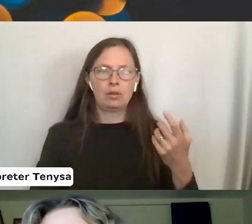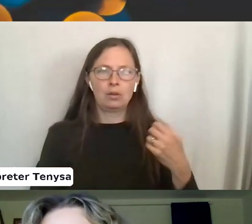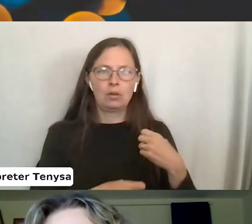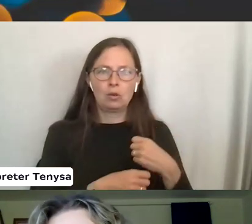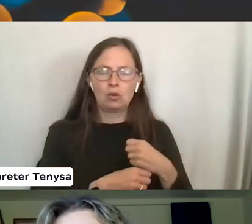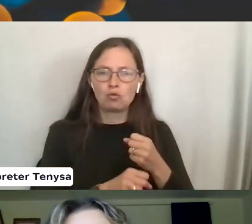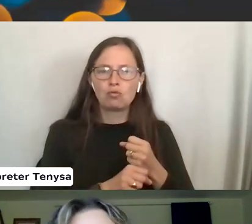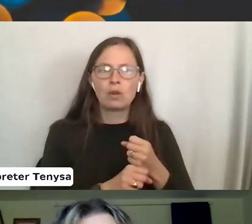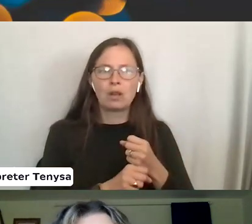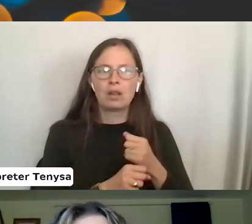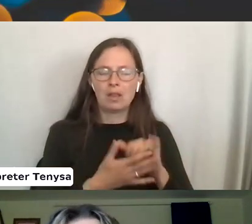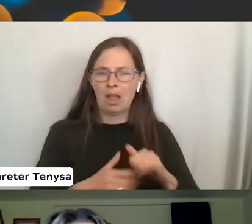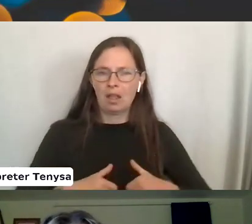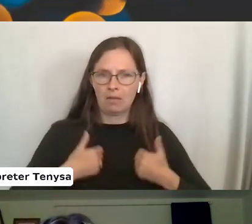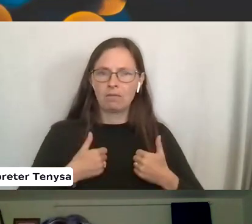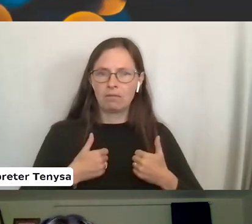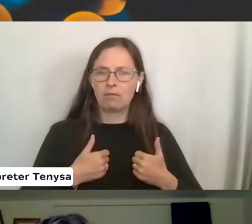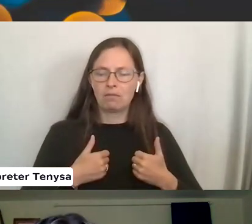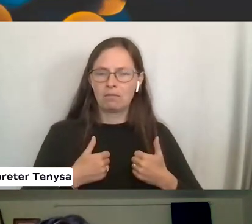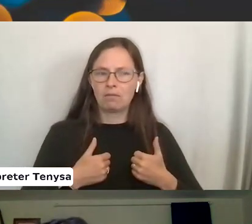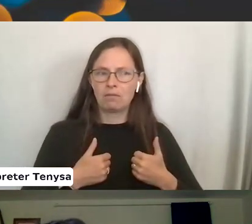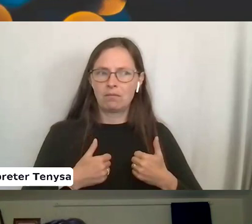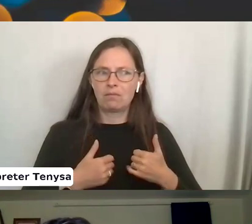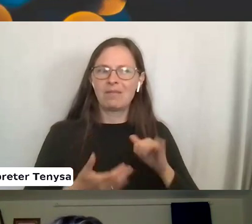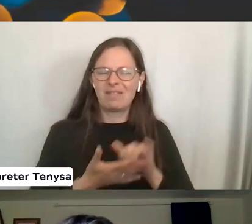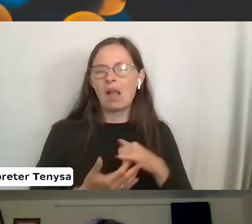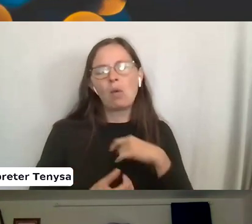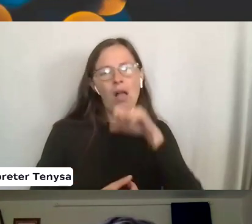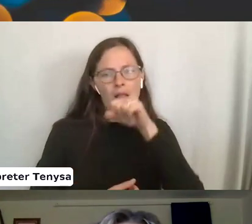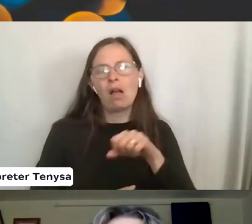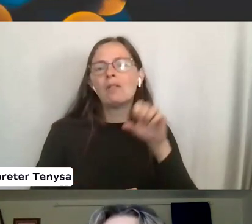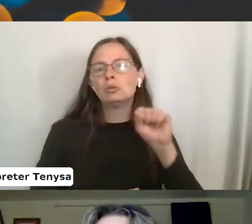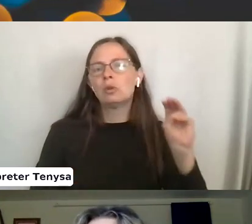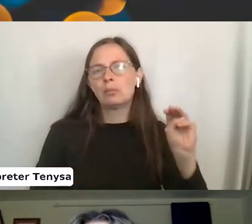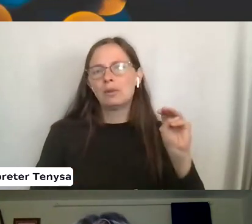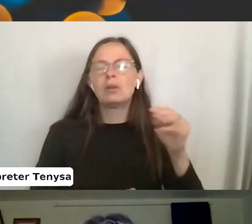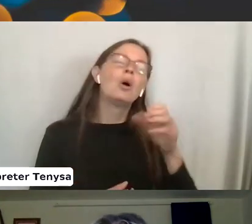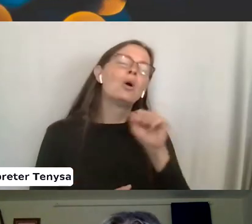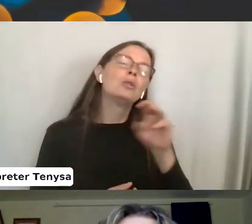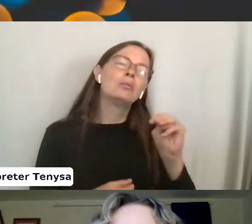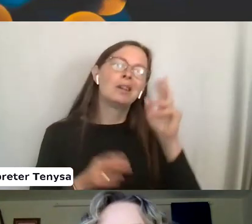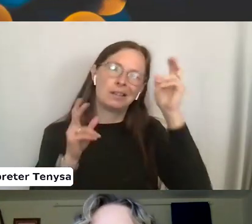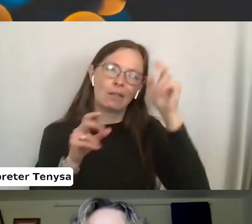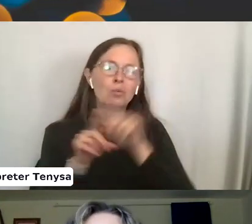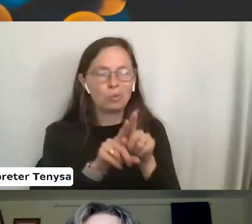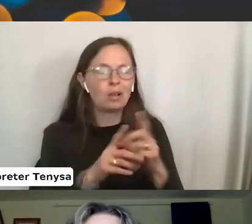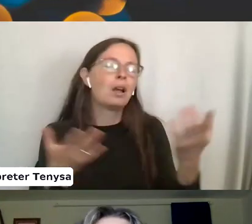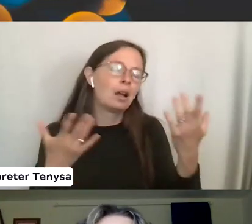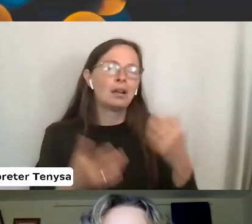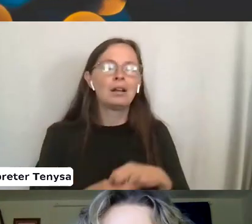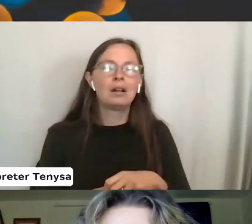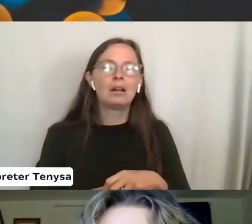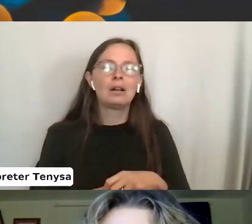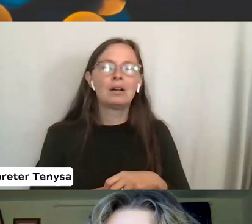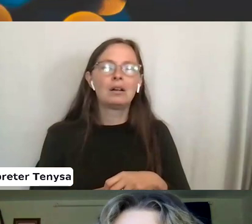never seen it demonstrated. That's why I kind of love social media for that. Well, social media can be the devil, I get, but we're gonna